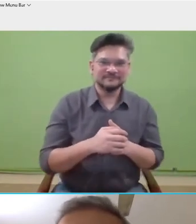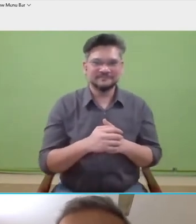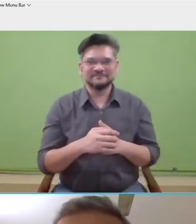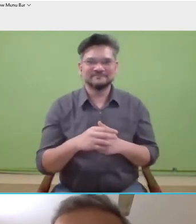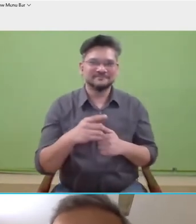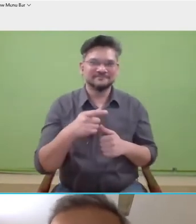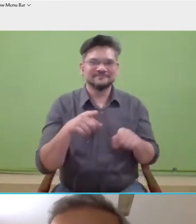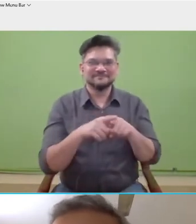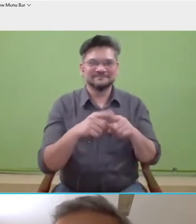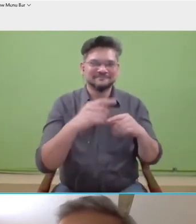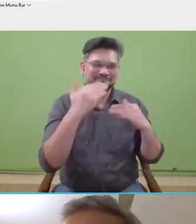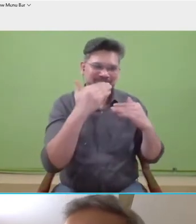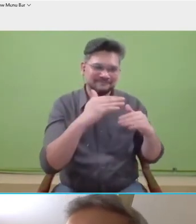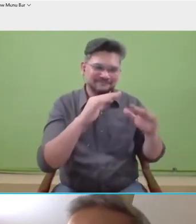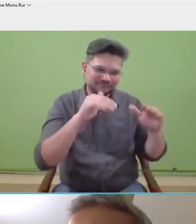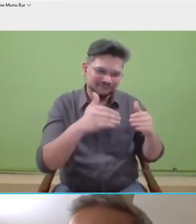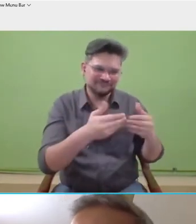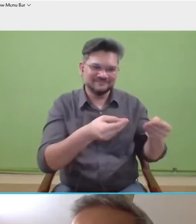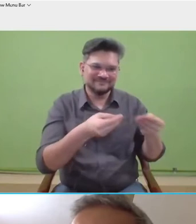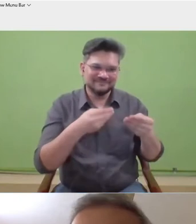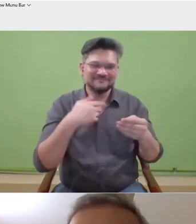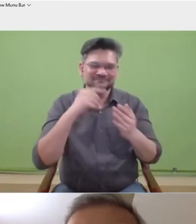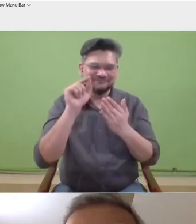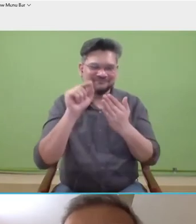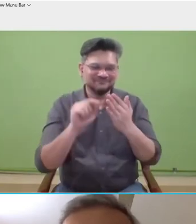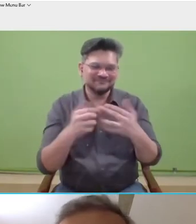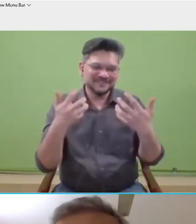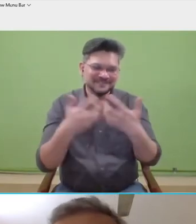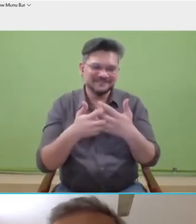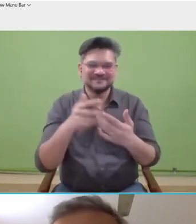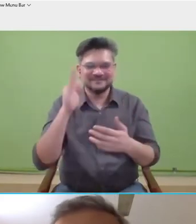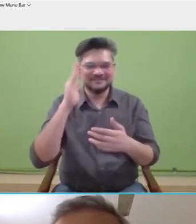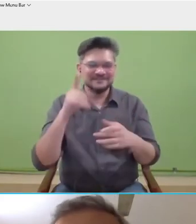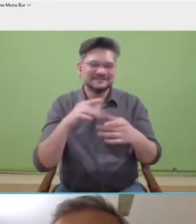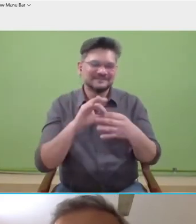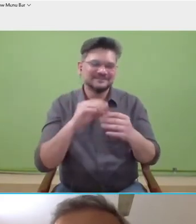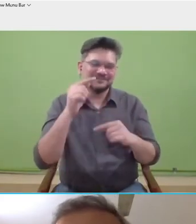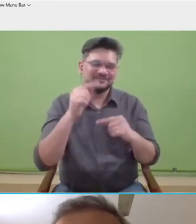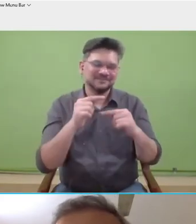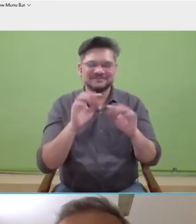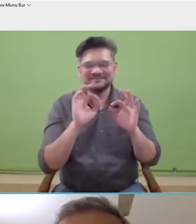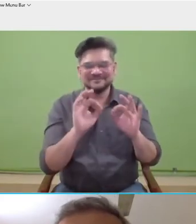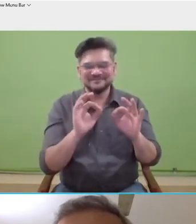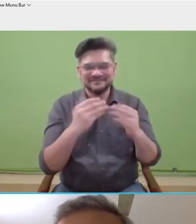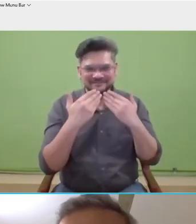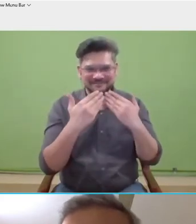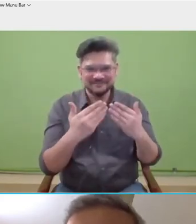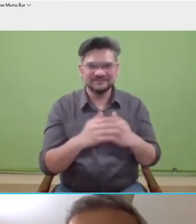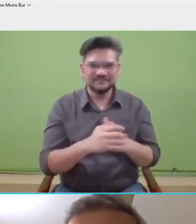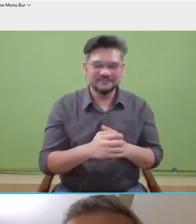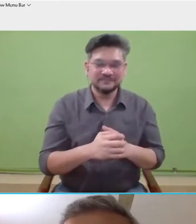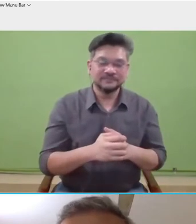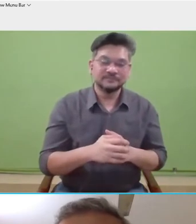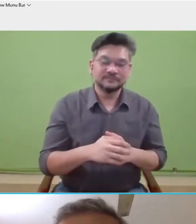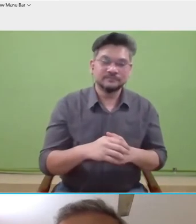for the talk as much as it is quite um you know first thing to wonder about is why linguistics